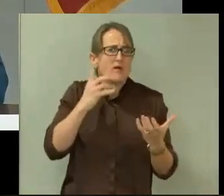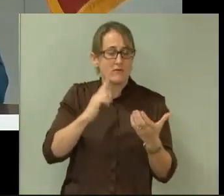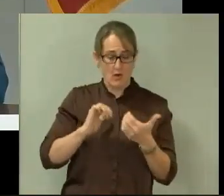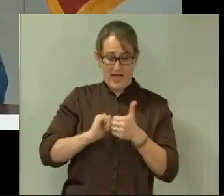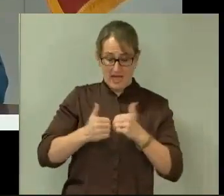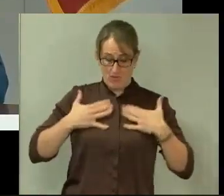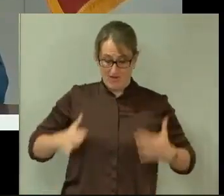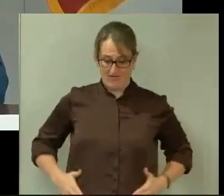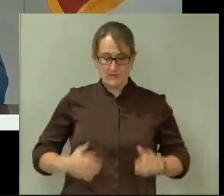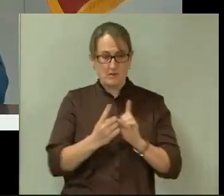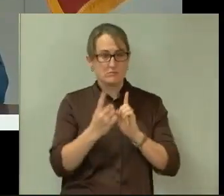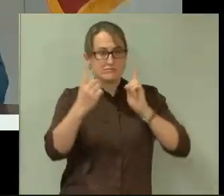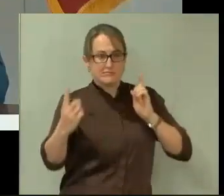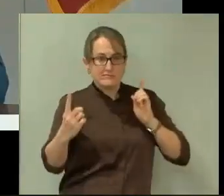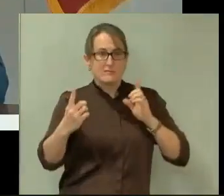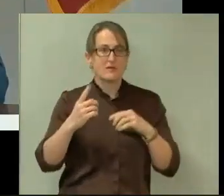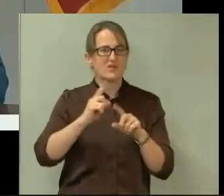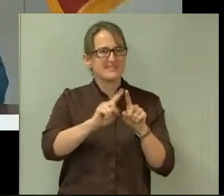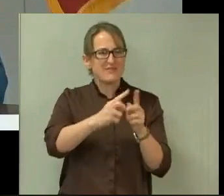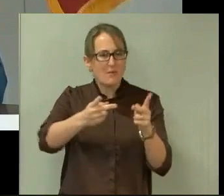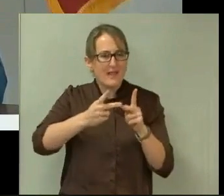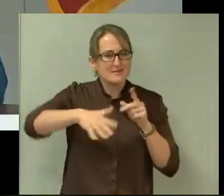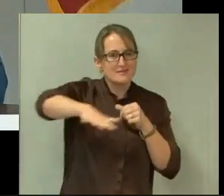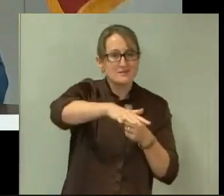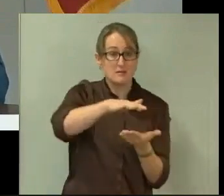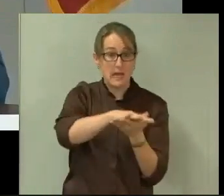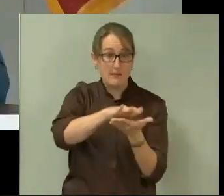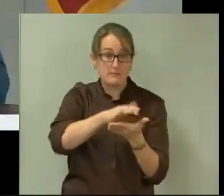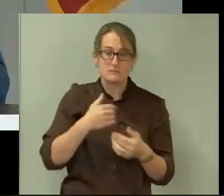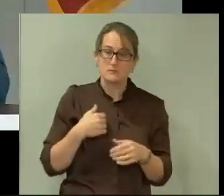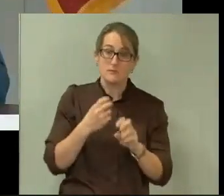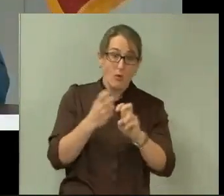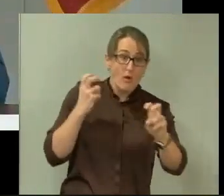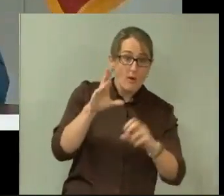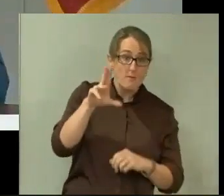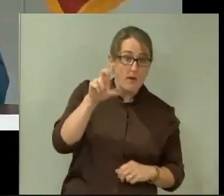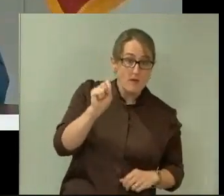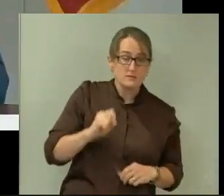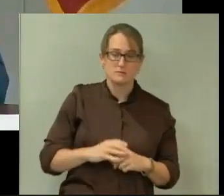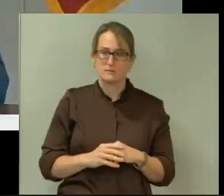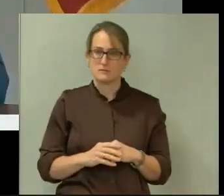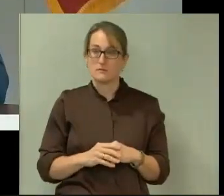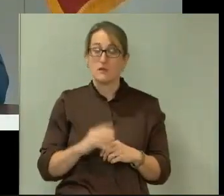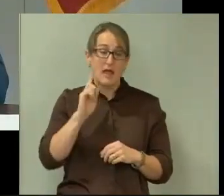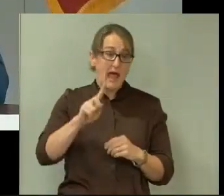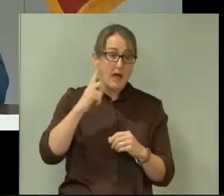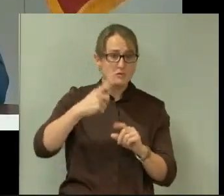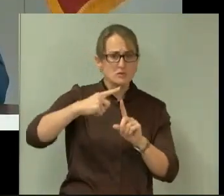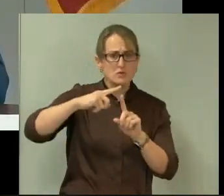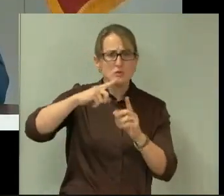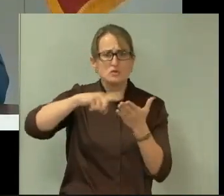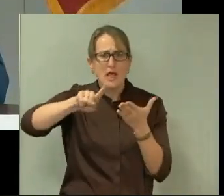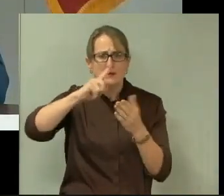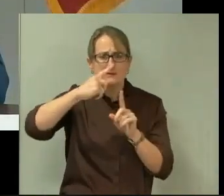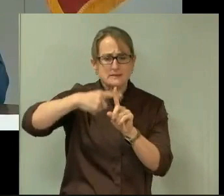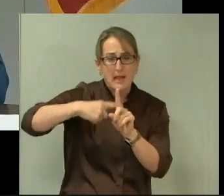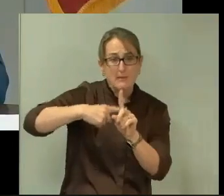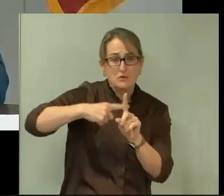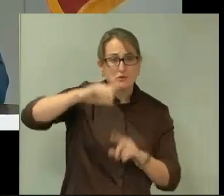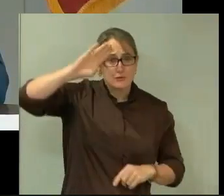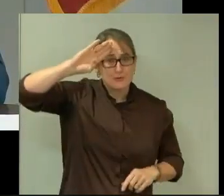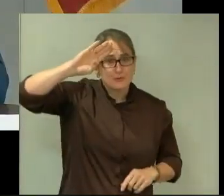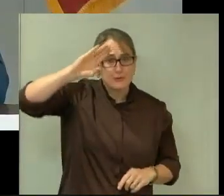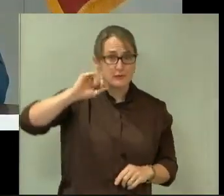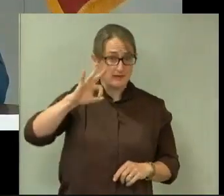in different areas across the campus and on buses, how to conduct temperature checks upon student and staff entering campus if